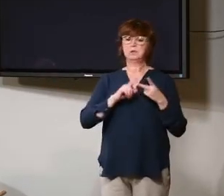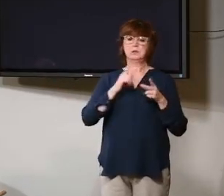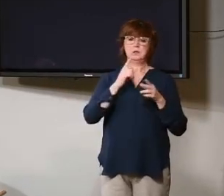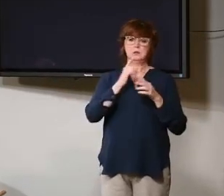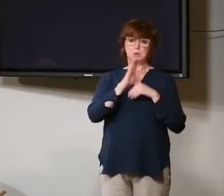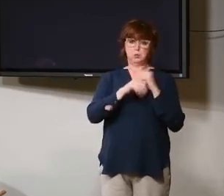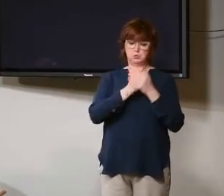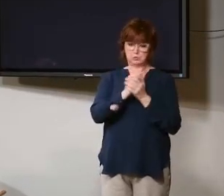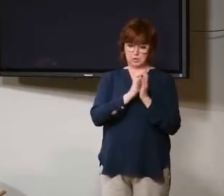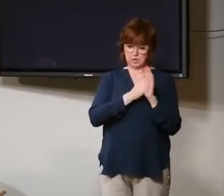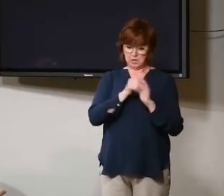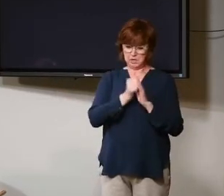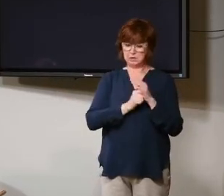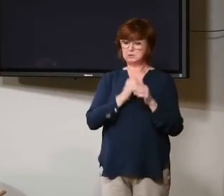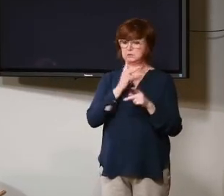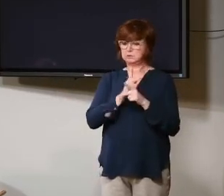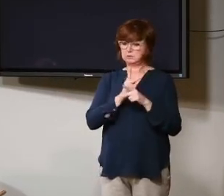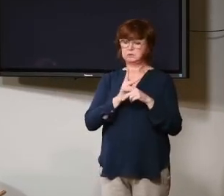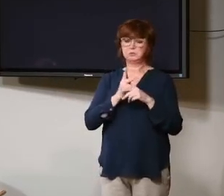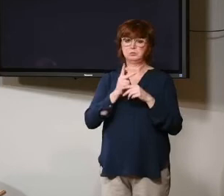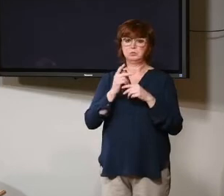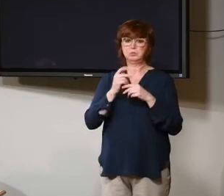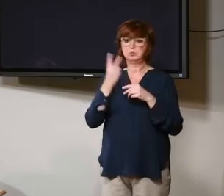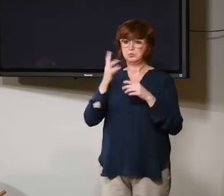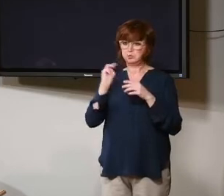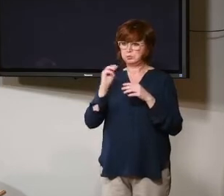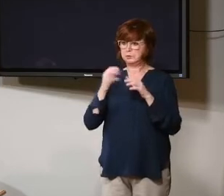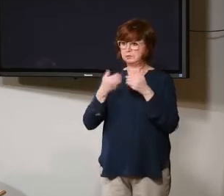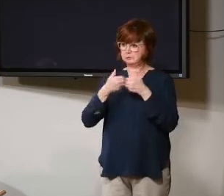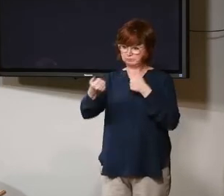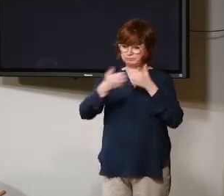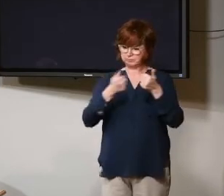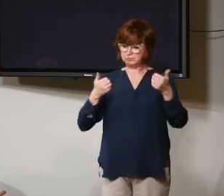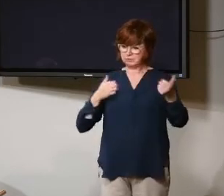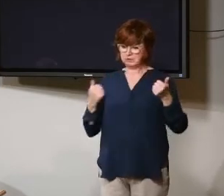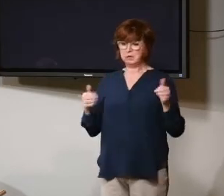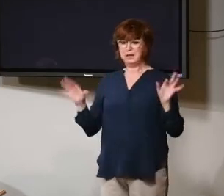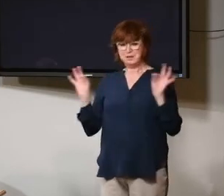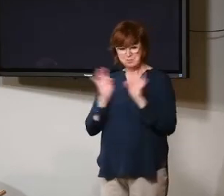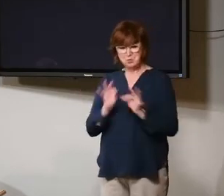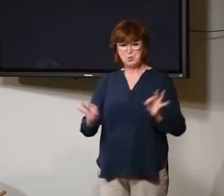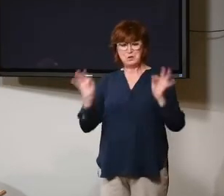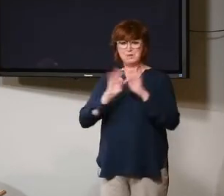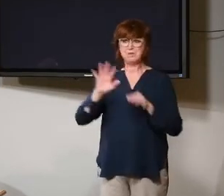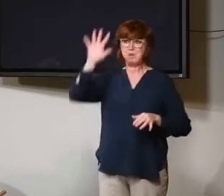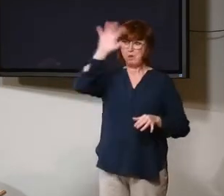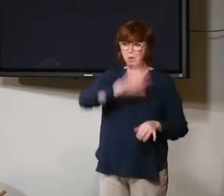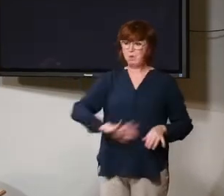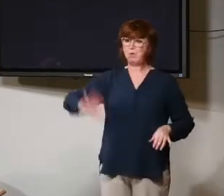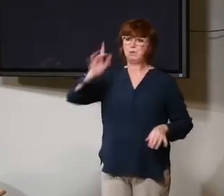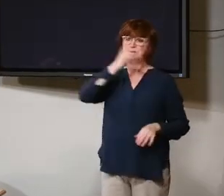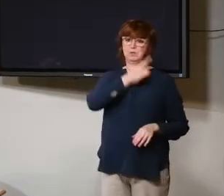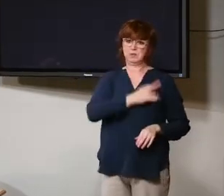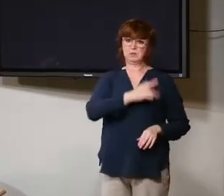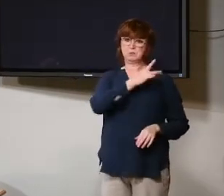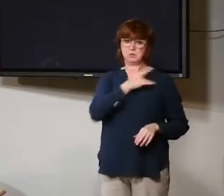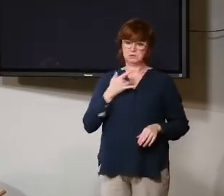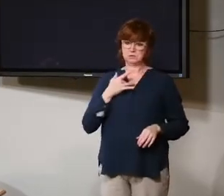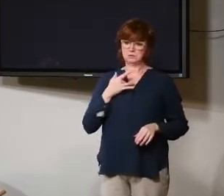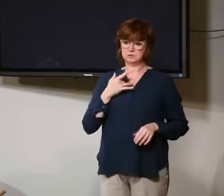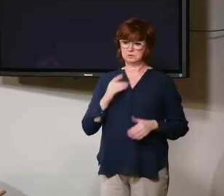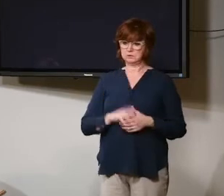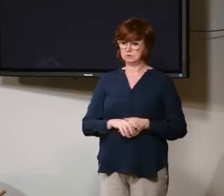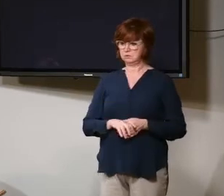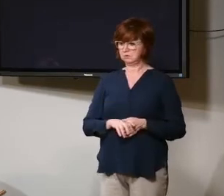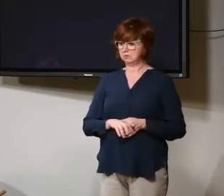that 2-meter separation. That has to apply everywhere in Saskatchewan, because and shouldn't apply just because you live